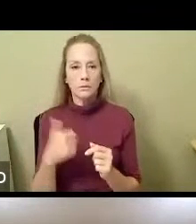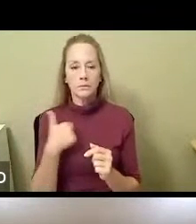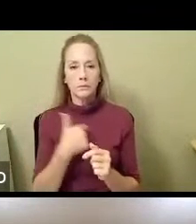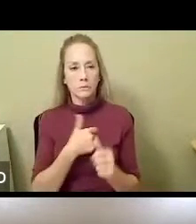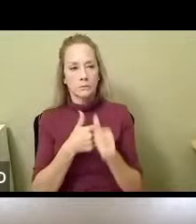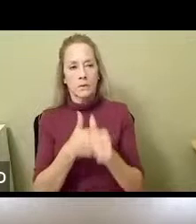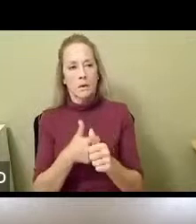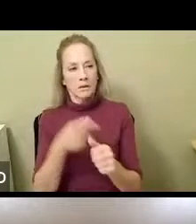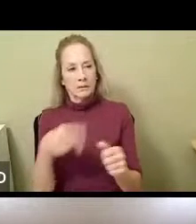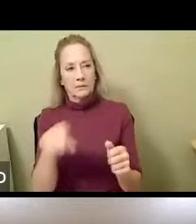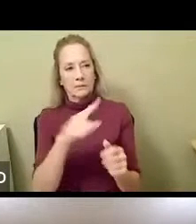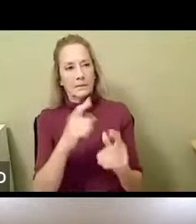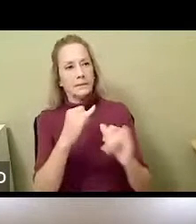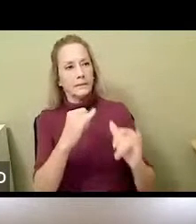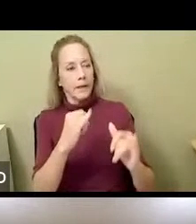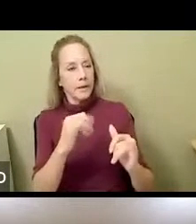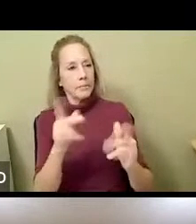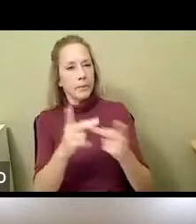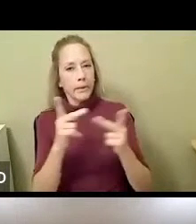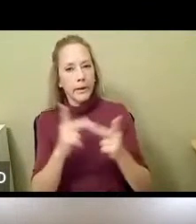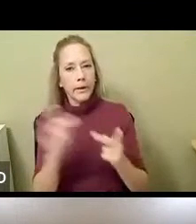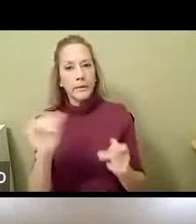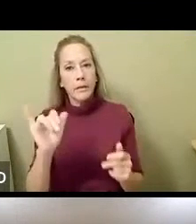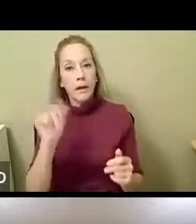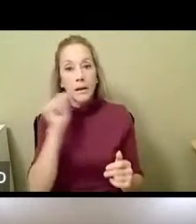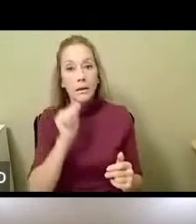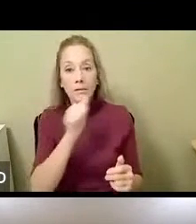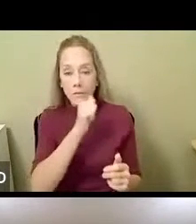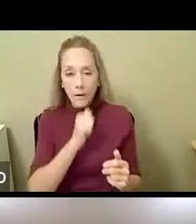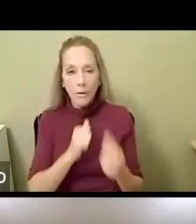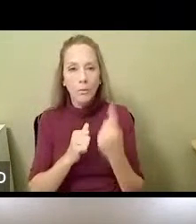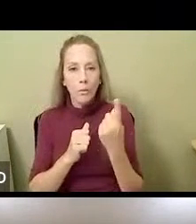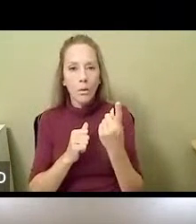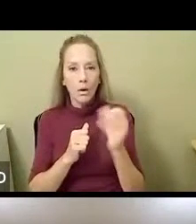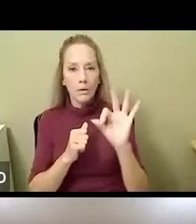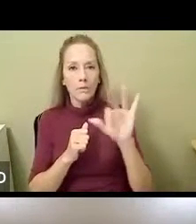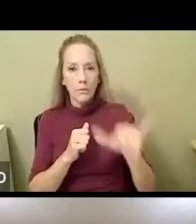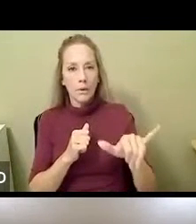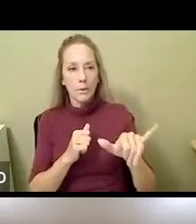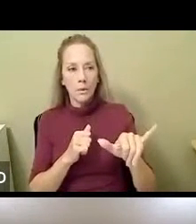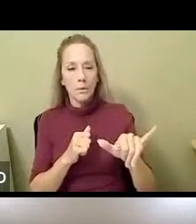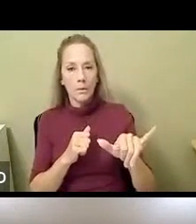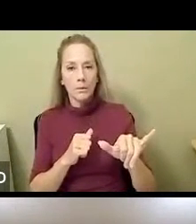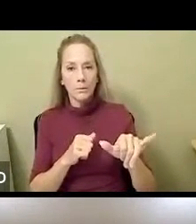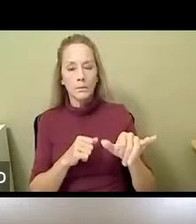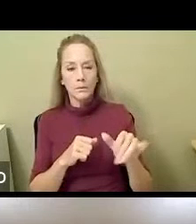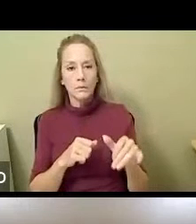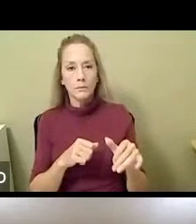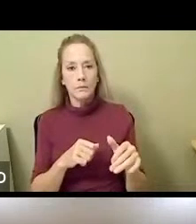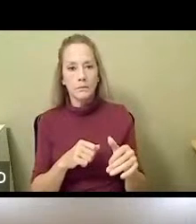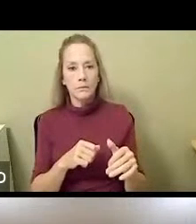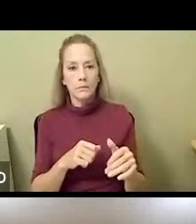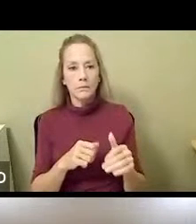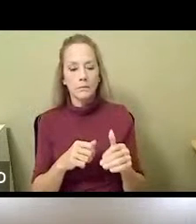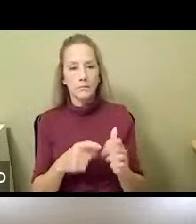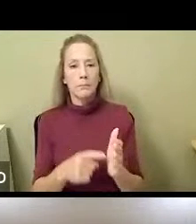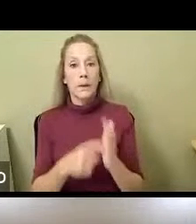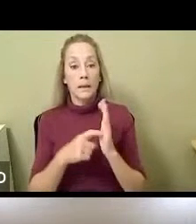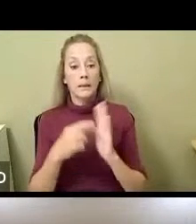things in place. Arizona was one of those places that did help reduce the number.